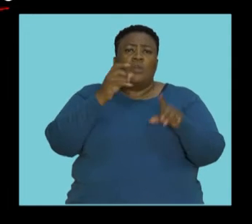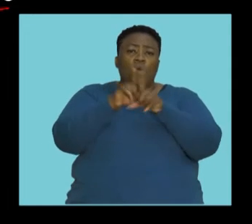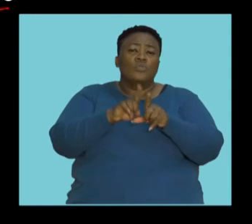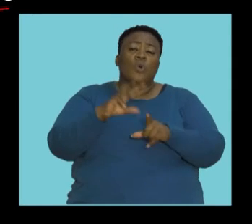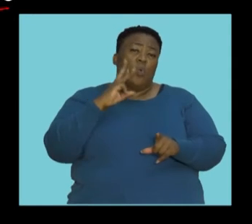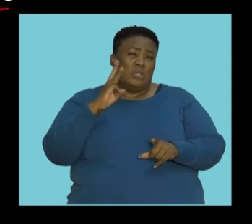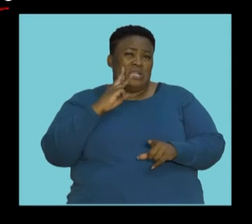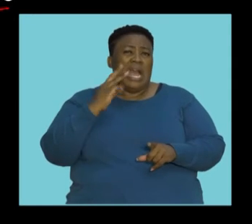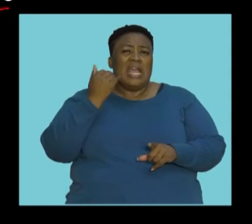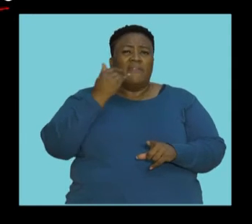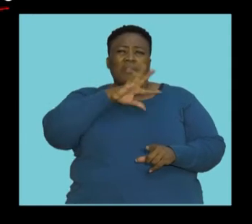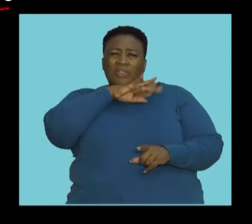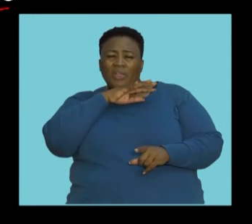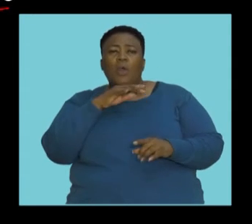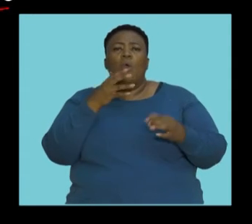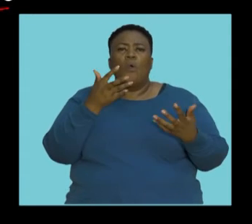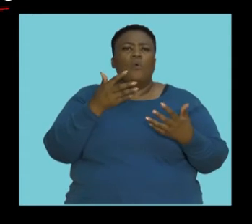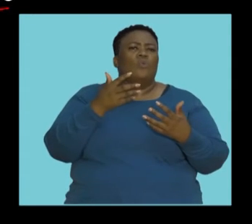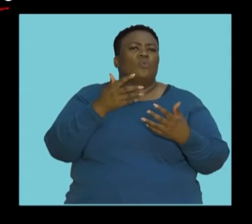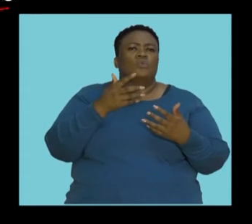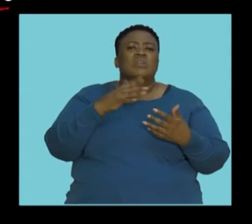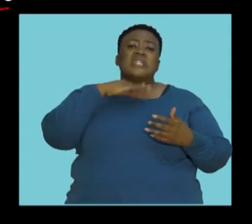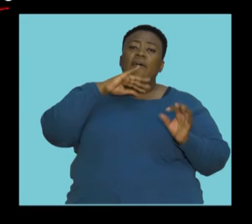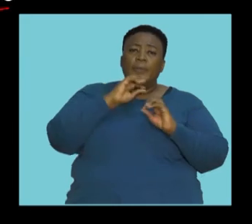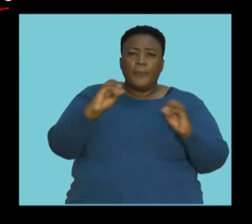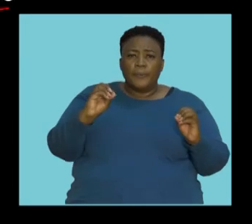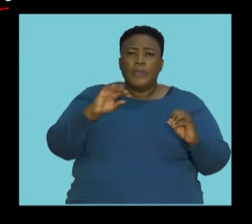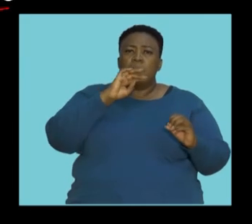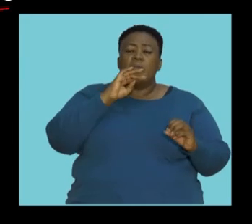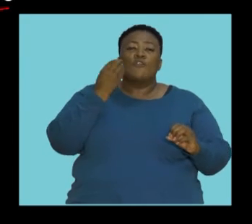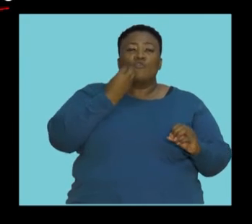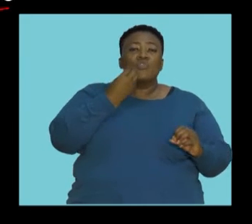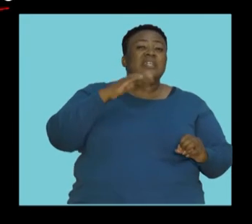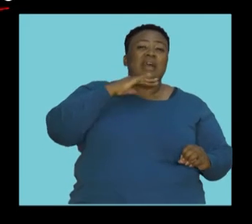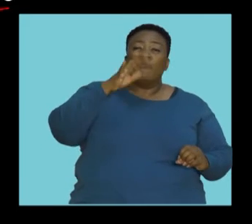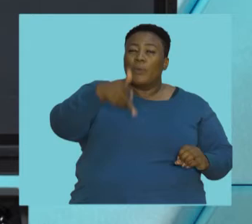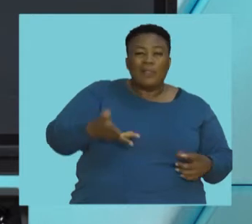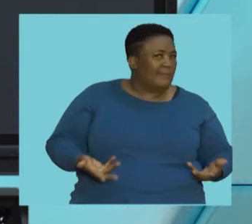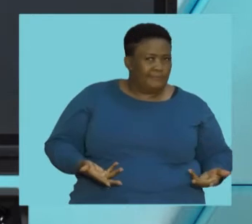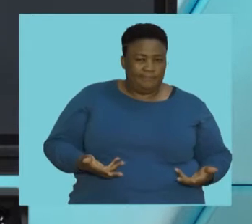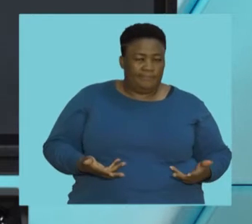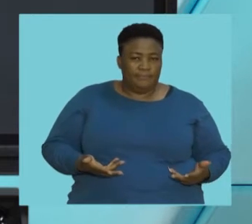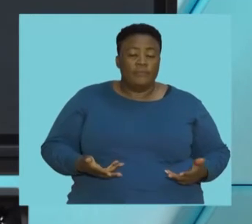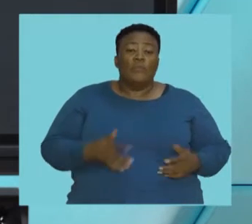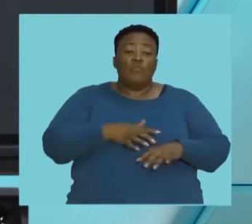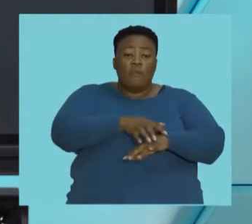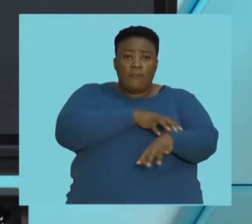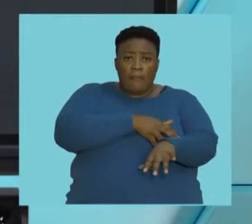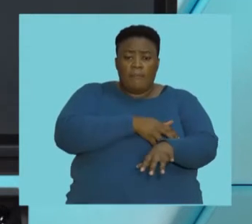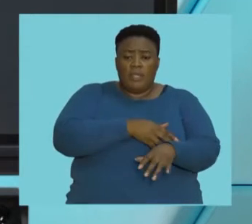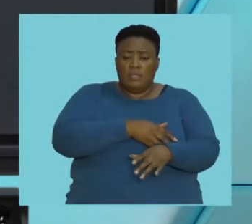or contaminated, it means that there's less food that is produced. So farming practices have changed over